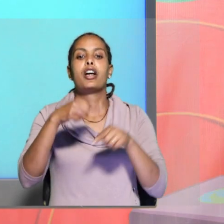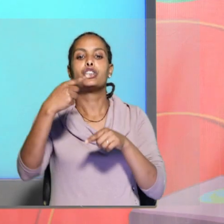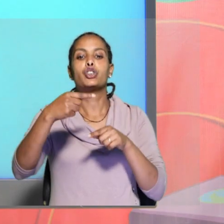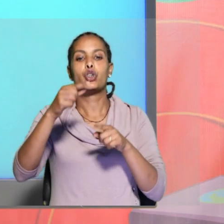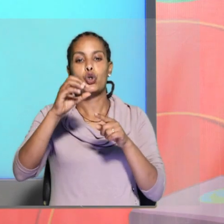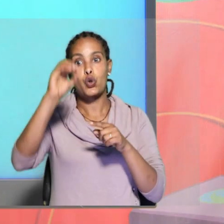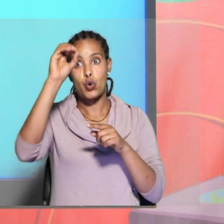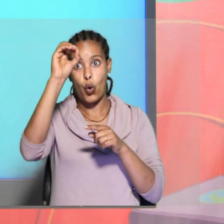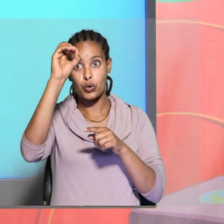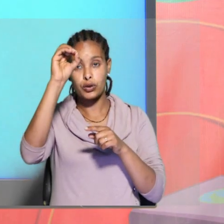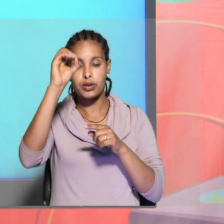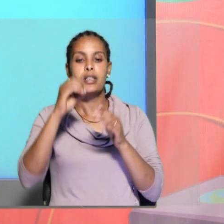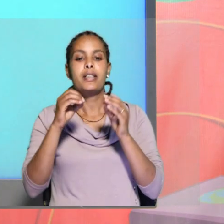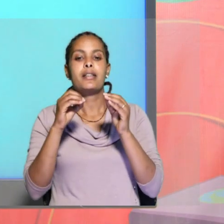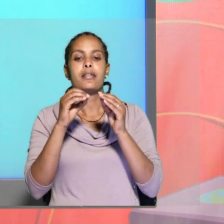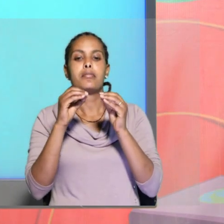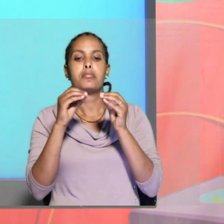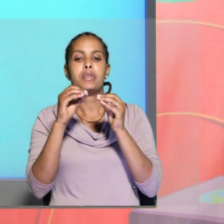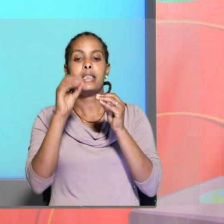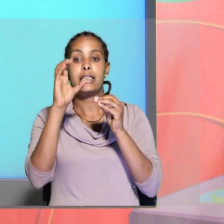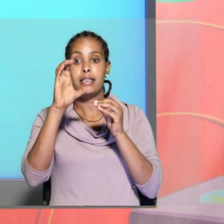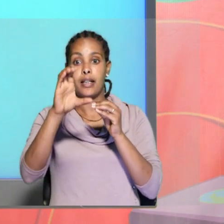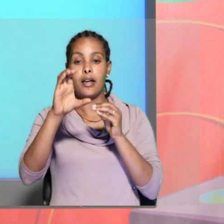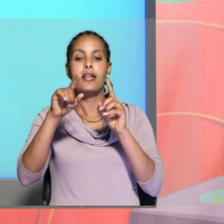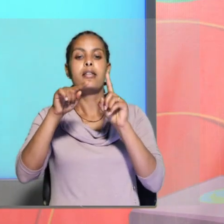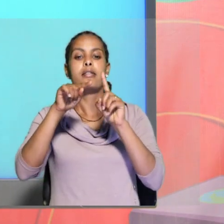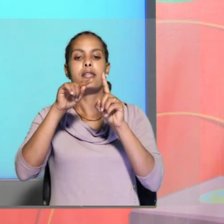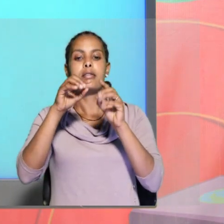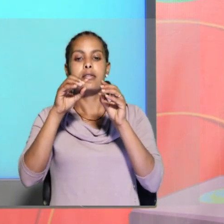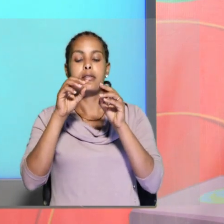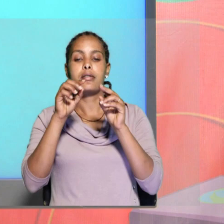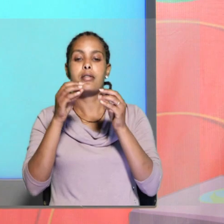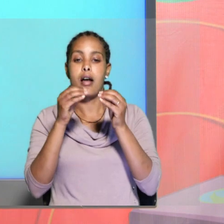reaction equal C times delta G naught